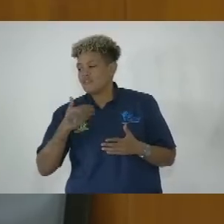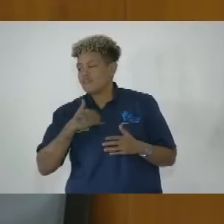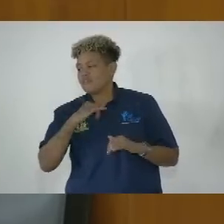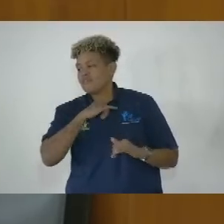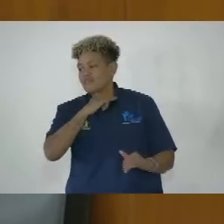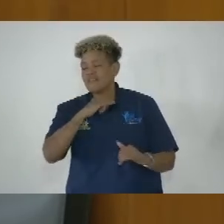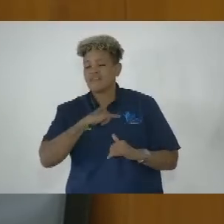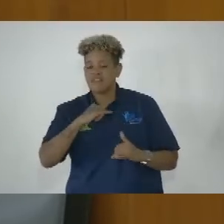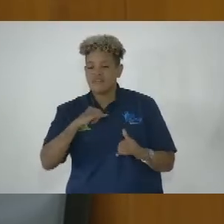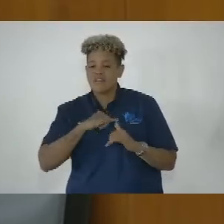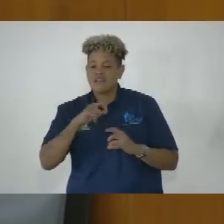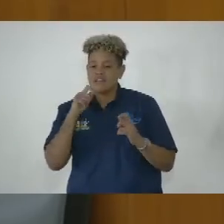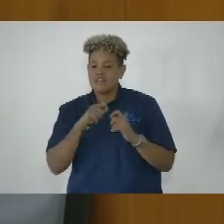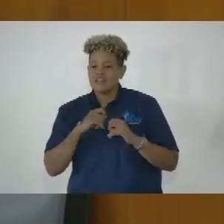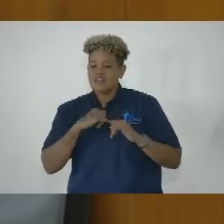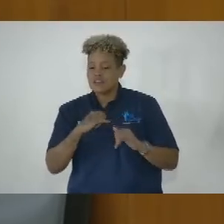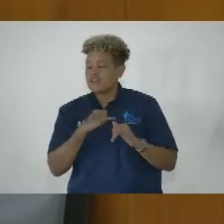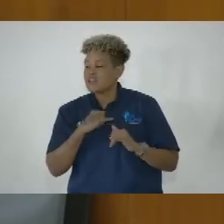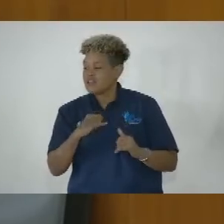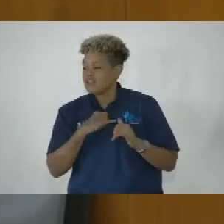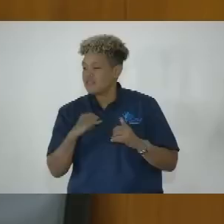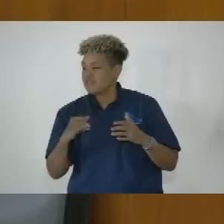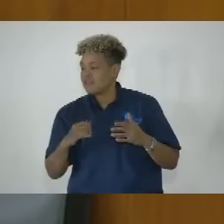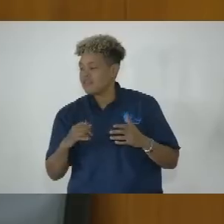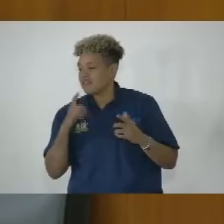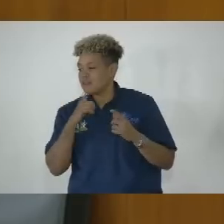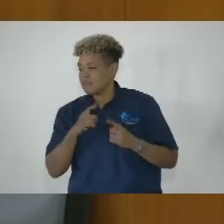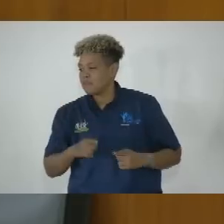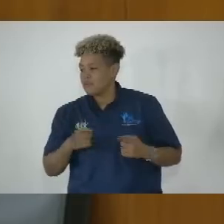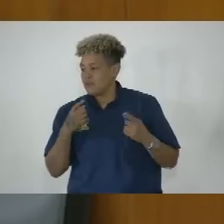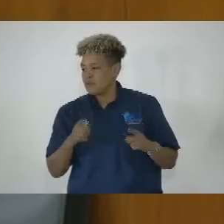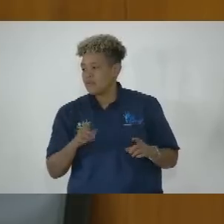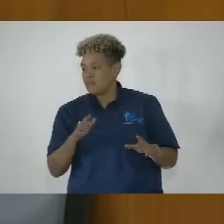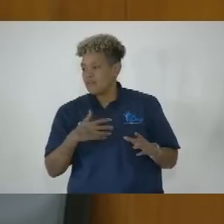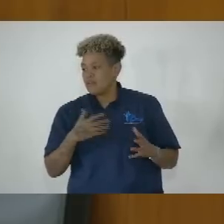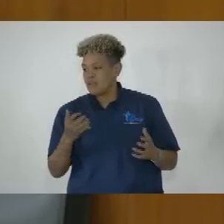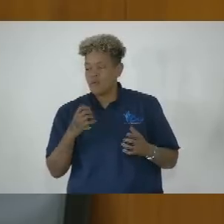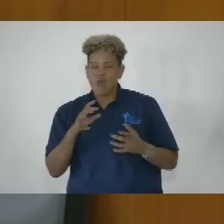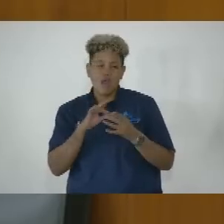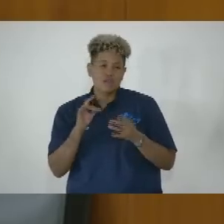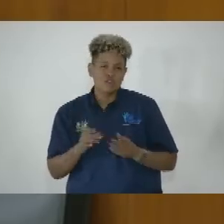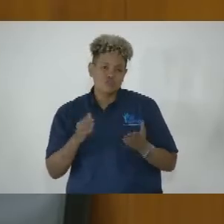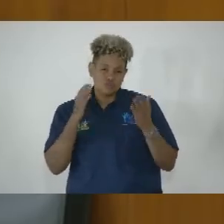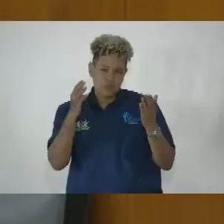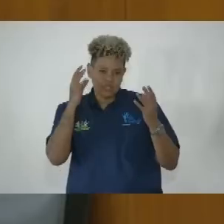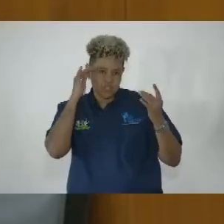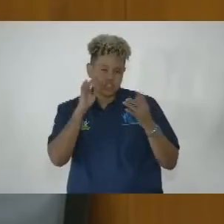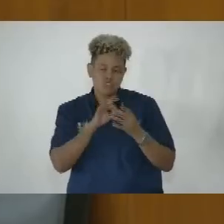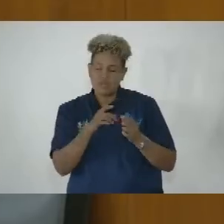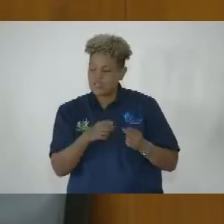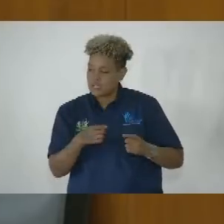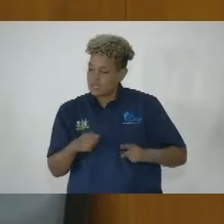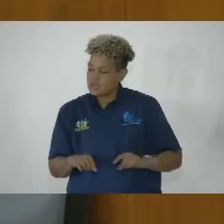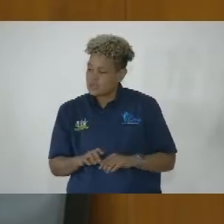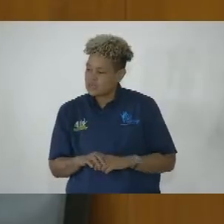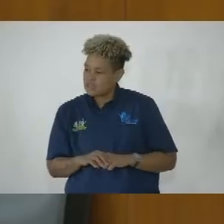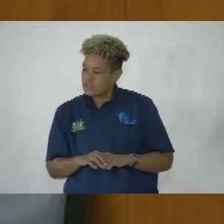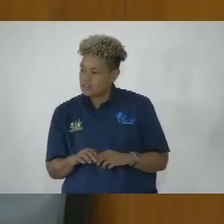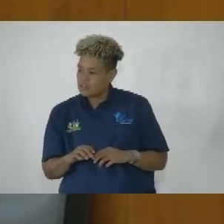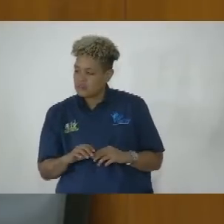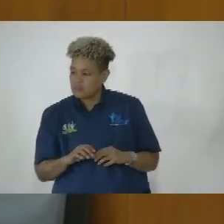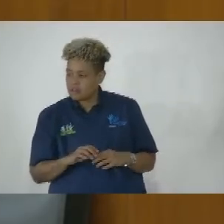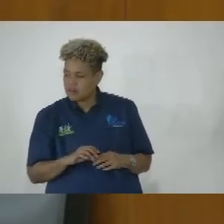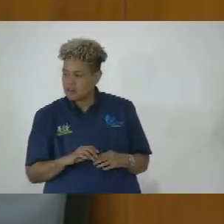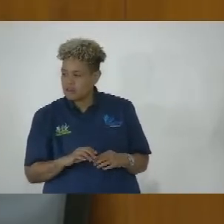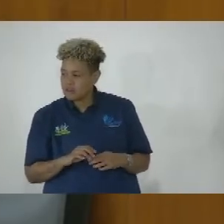same, almost the exact same points that I wanted to raise concern around. And